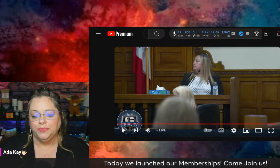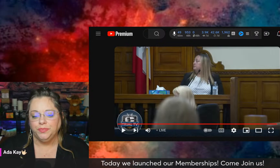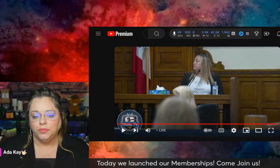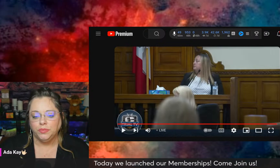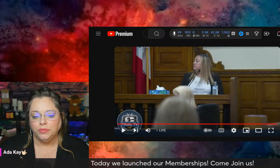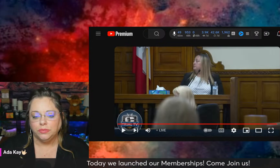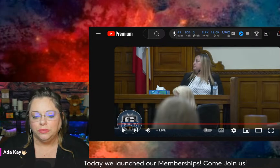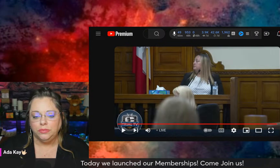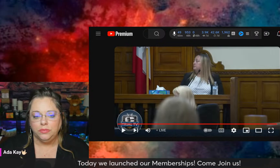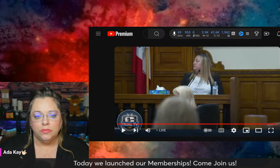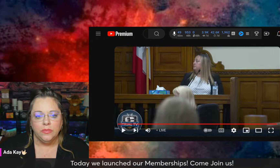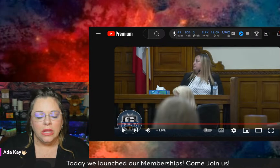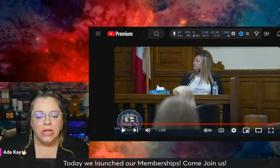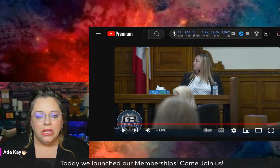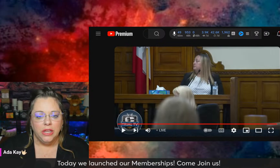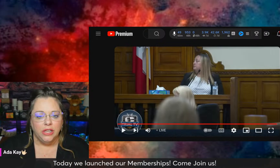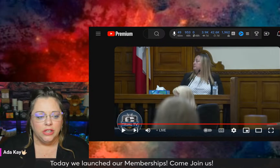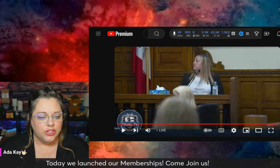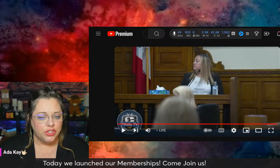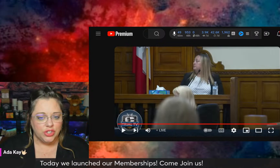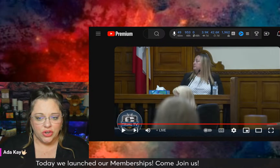Blessings.